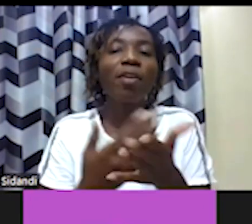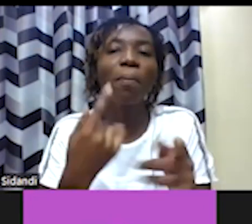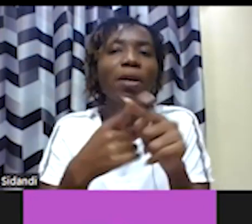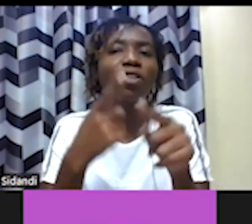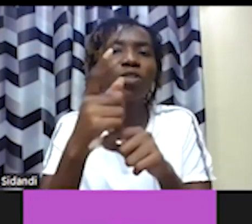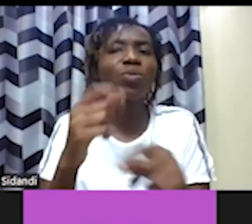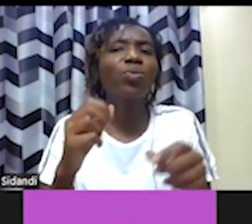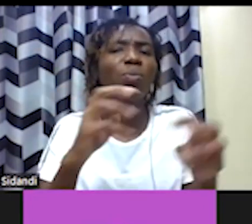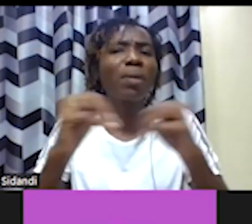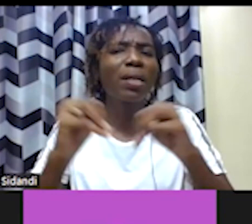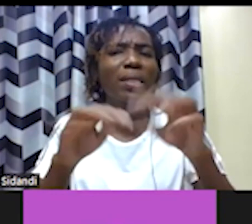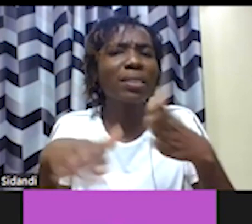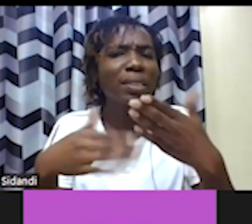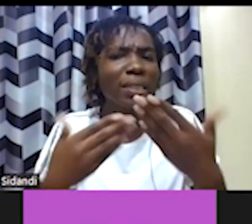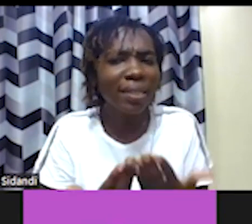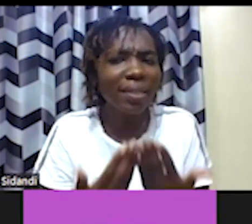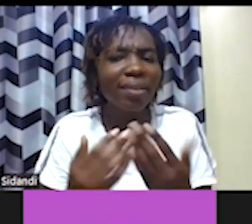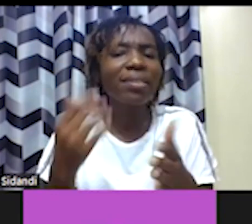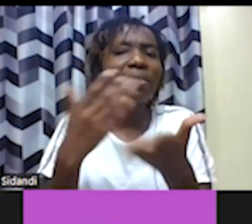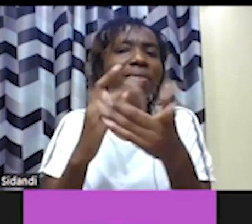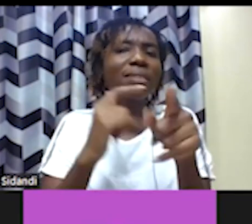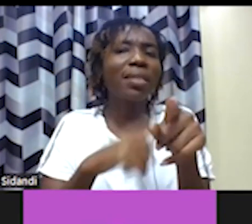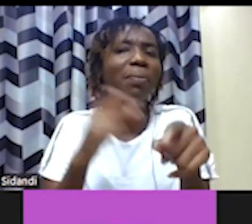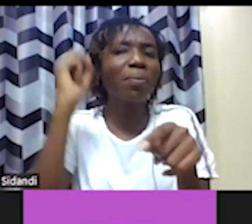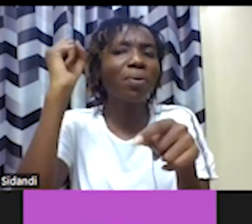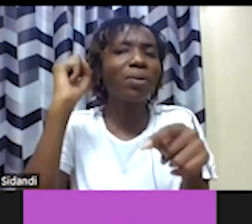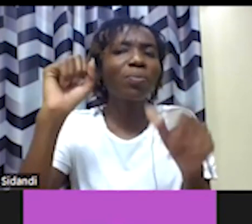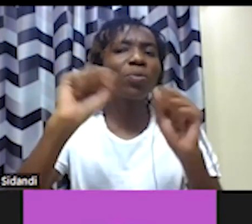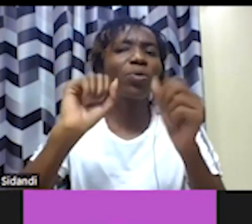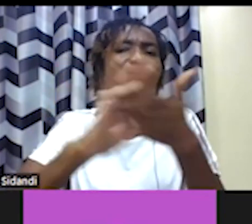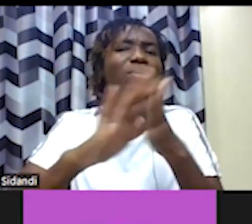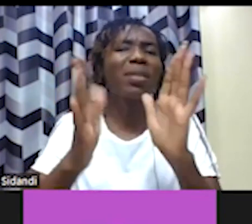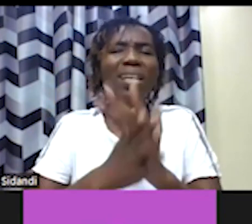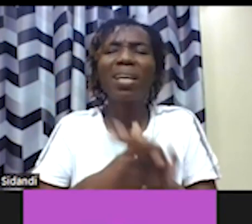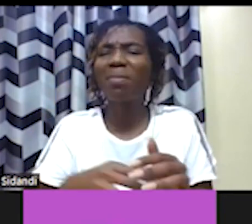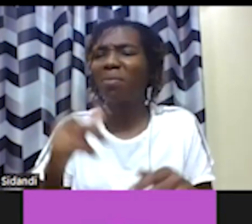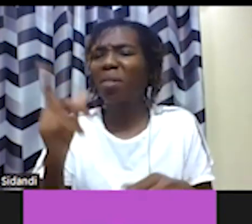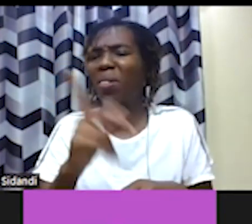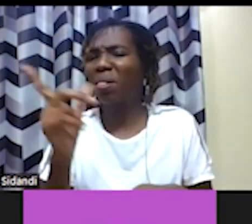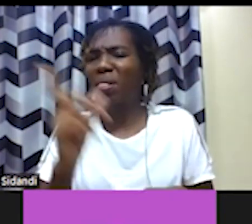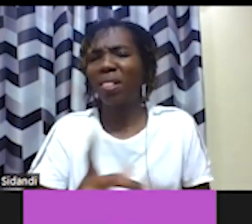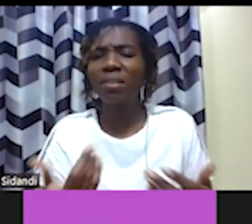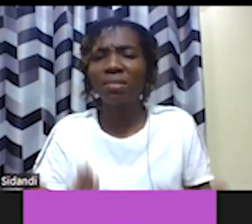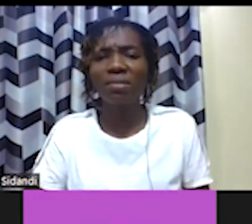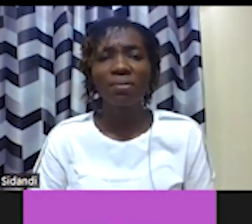boardroom politics, which at times could be really petty?